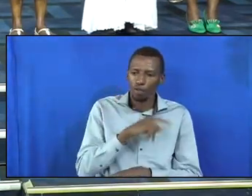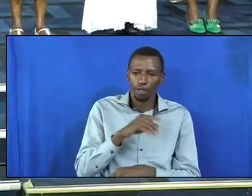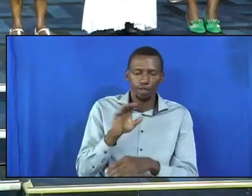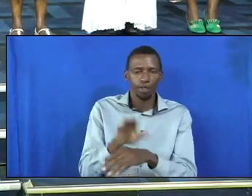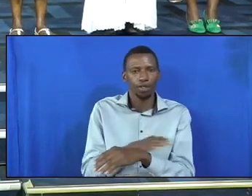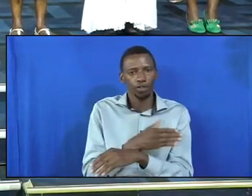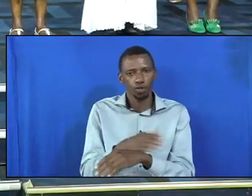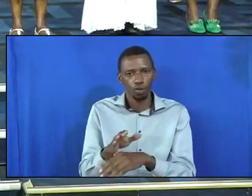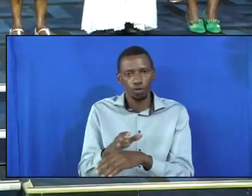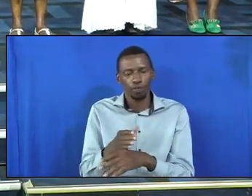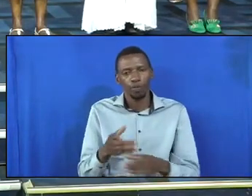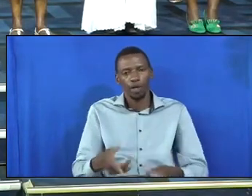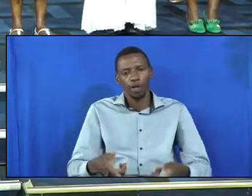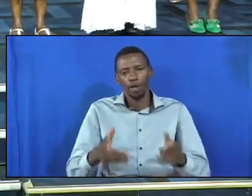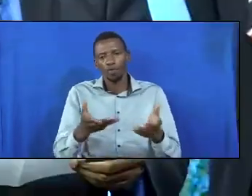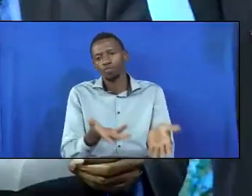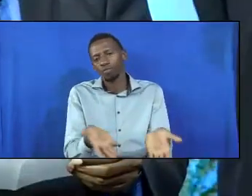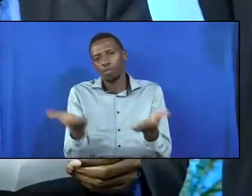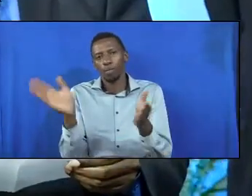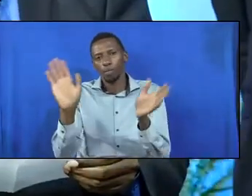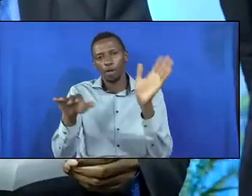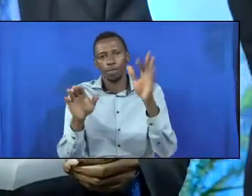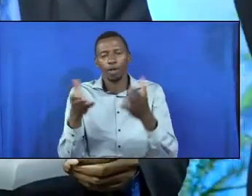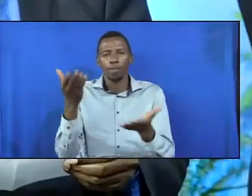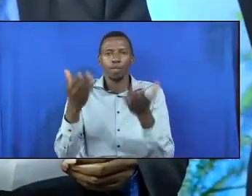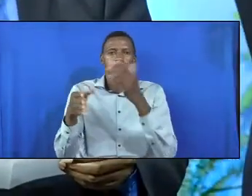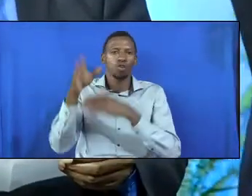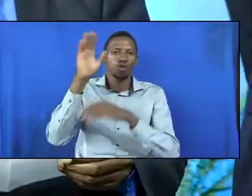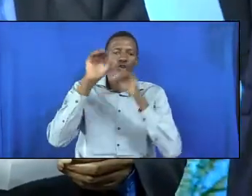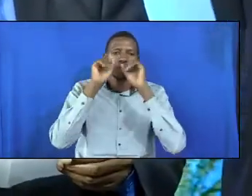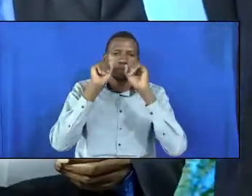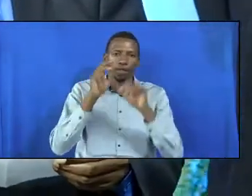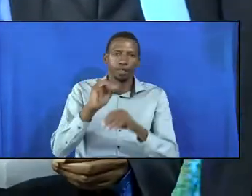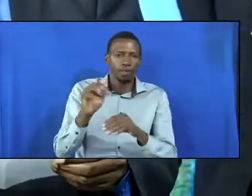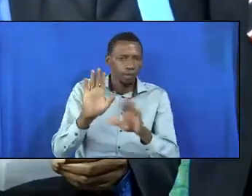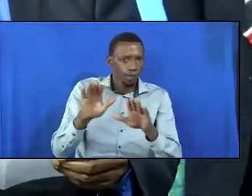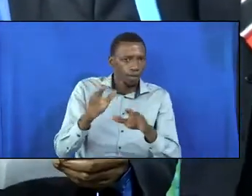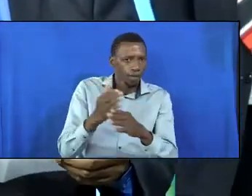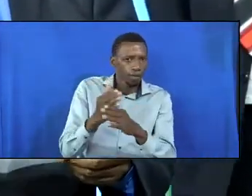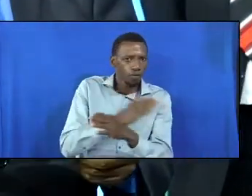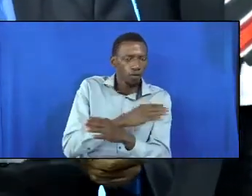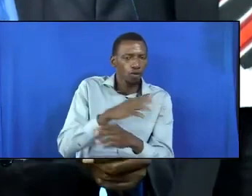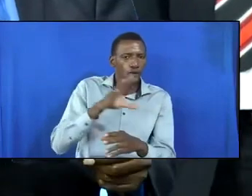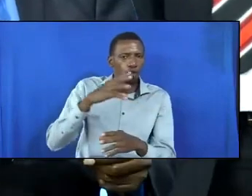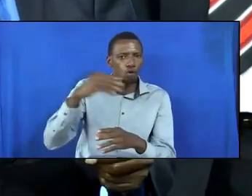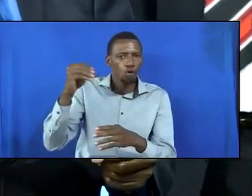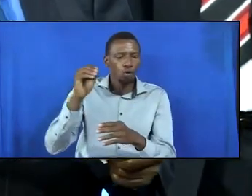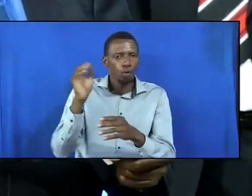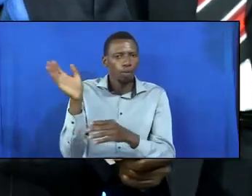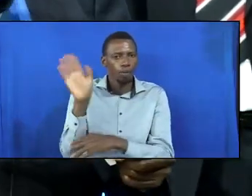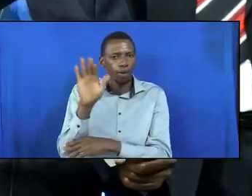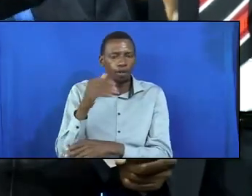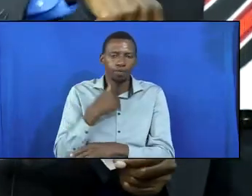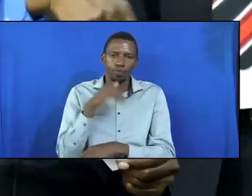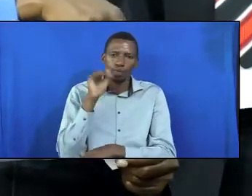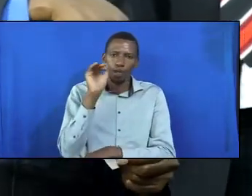as we allow them to go back. May God bless them. And before they go back, I will ask that Elder Kali prays for them.